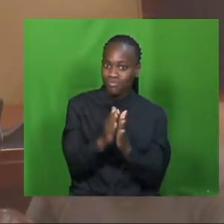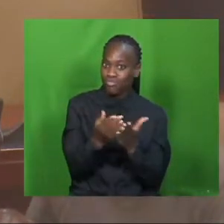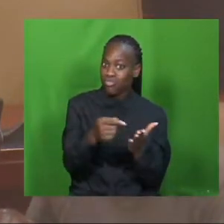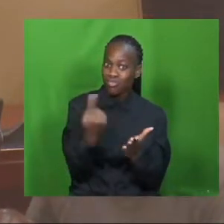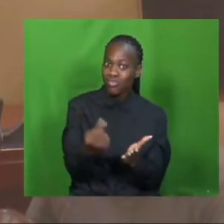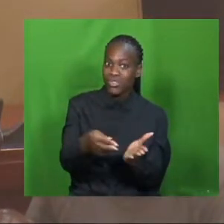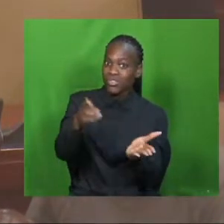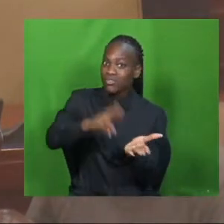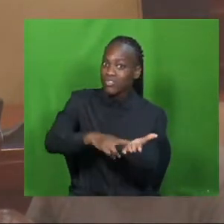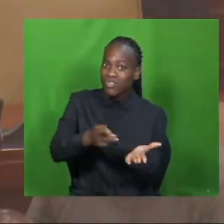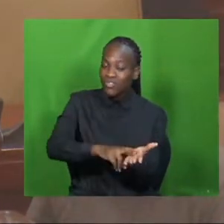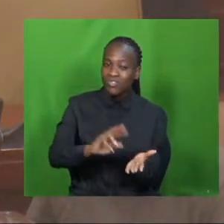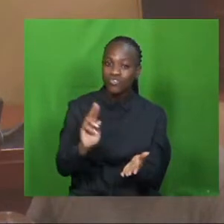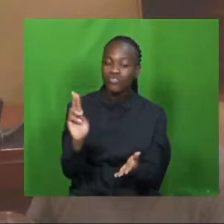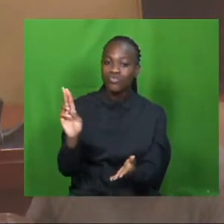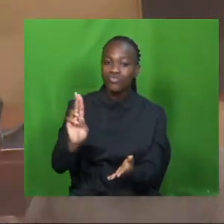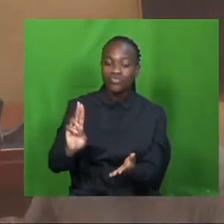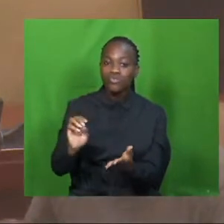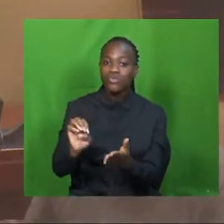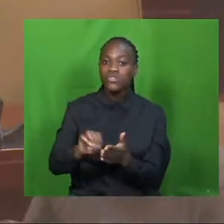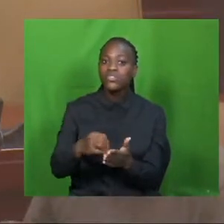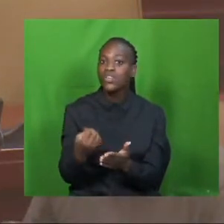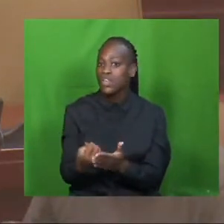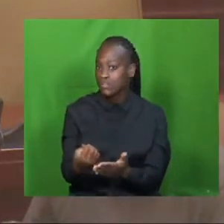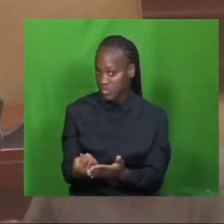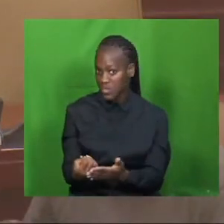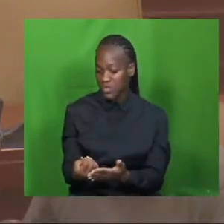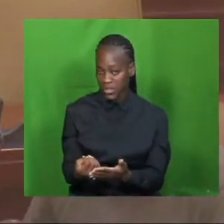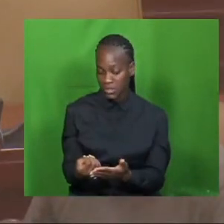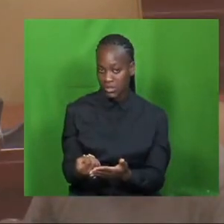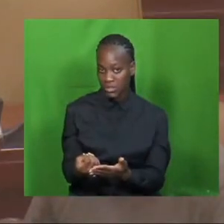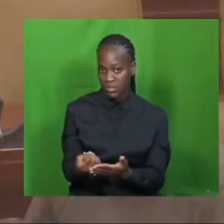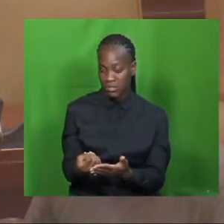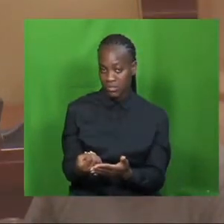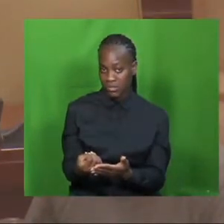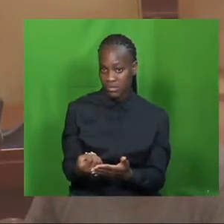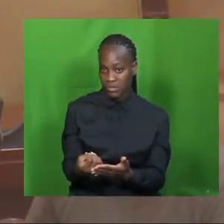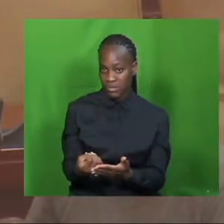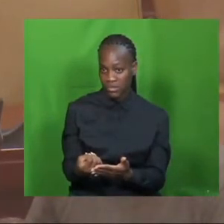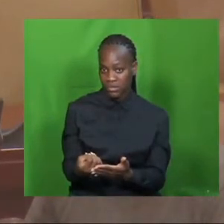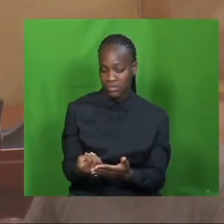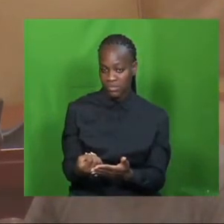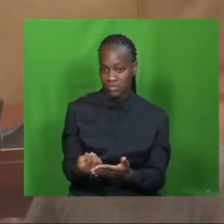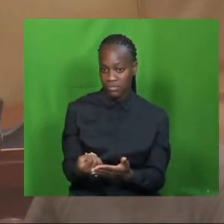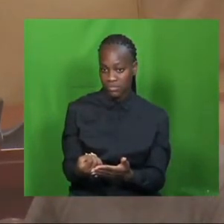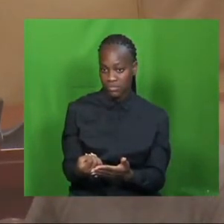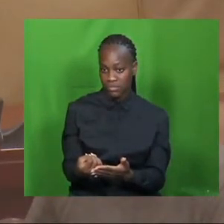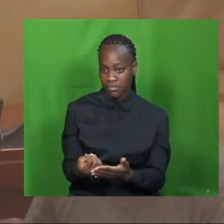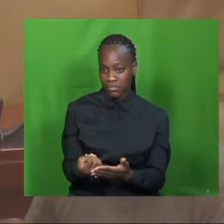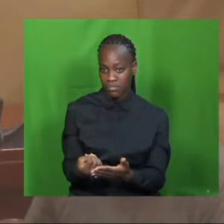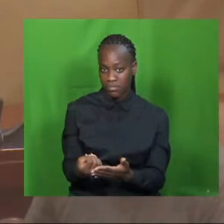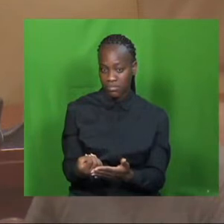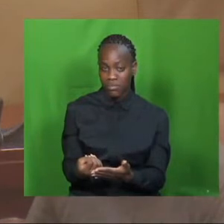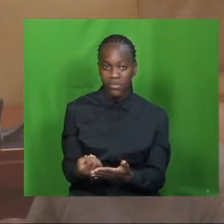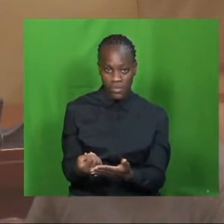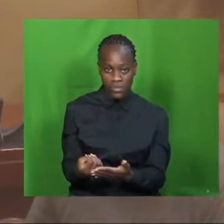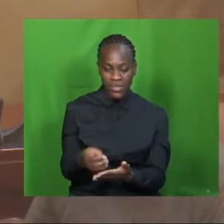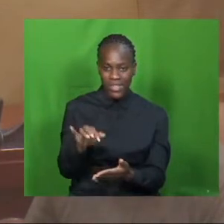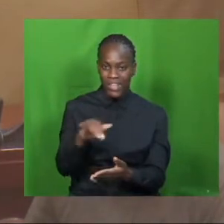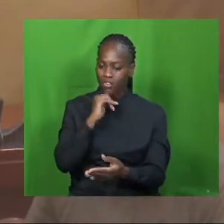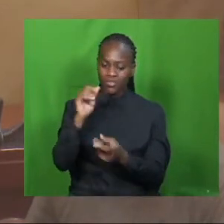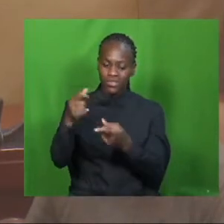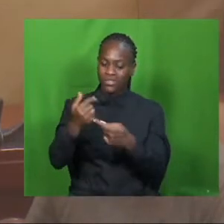brother, Jackie Kwesi. Mr. Speaker, I see